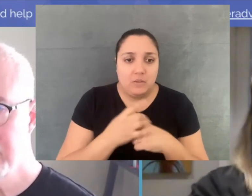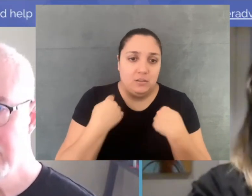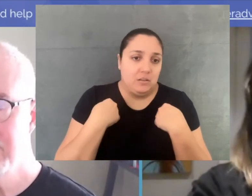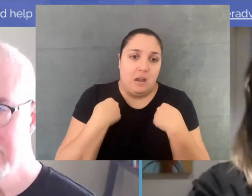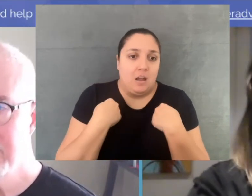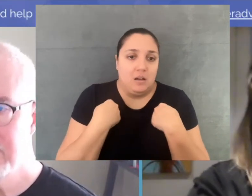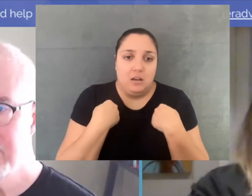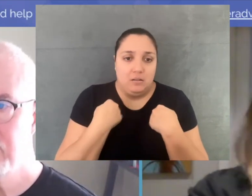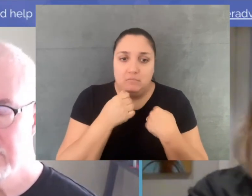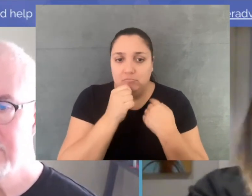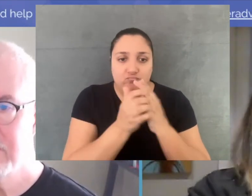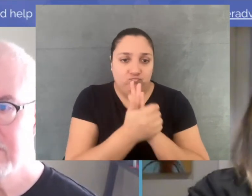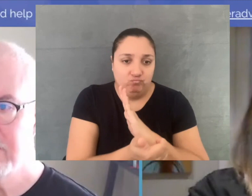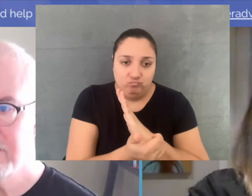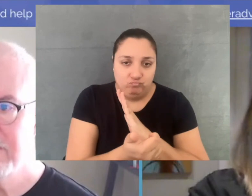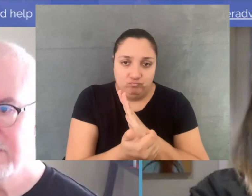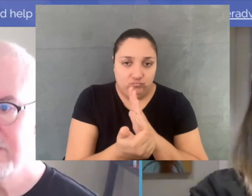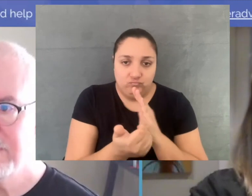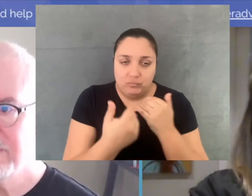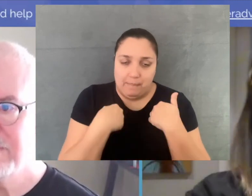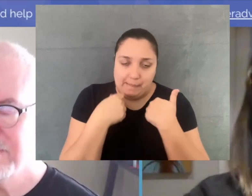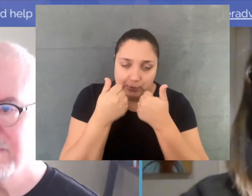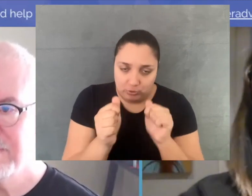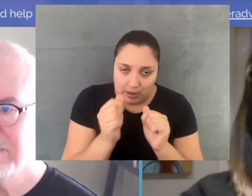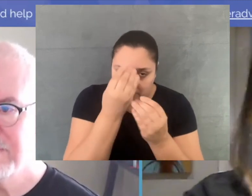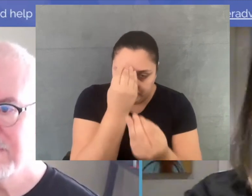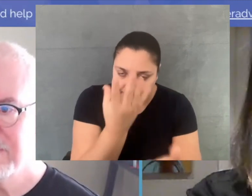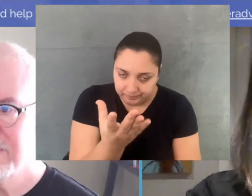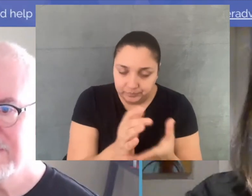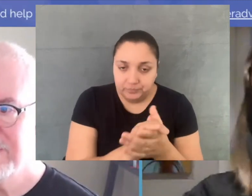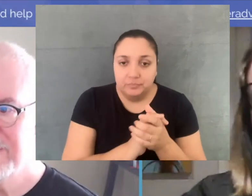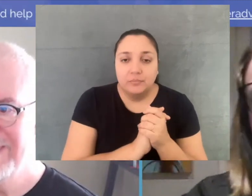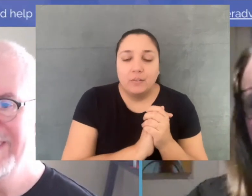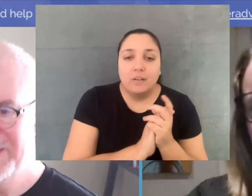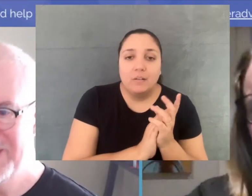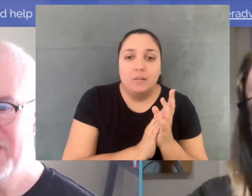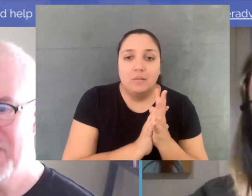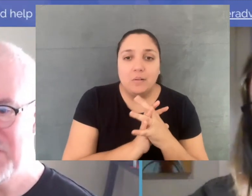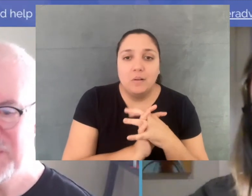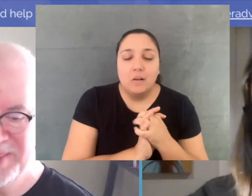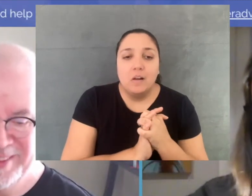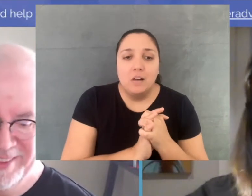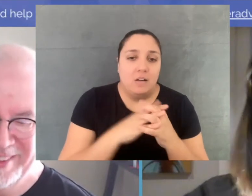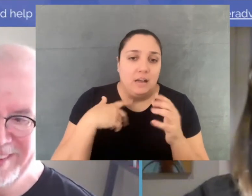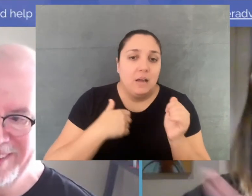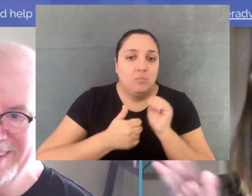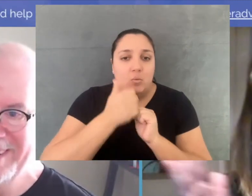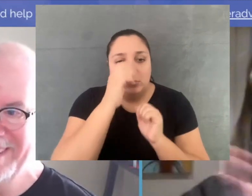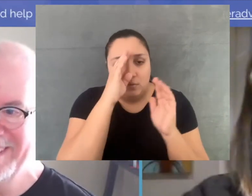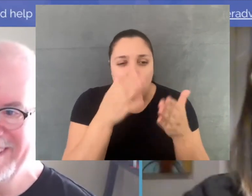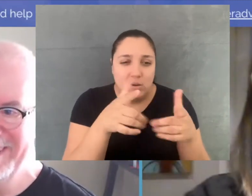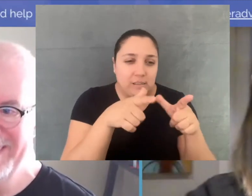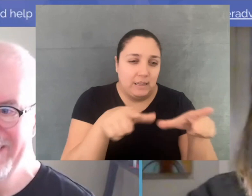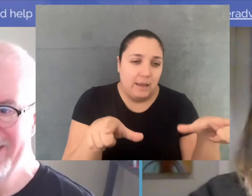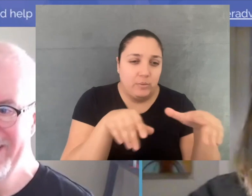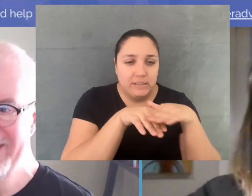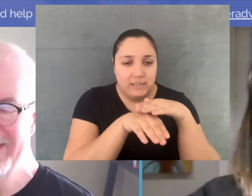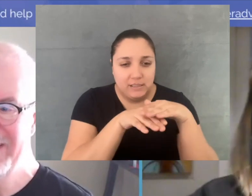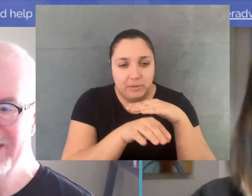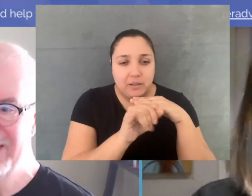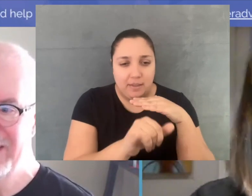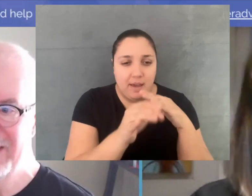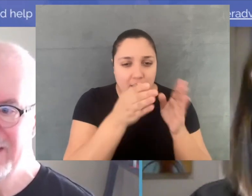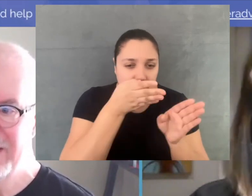the movement of that, because I can't speak to that with expertise and I wouldn't dare try. I'm pretty much honed in on